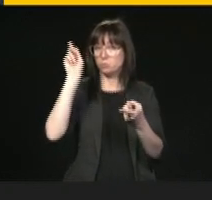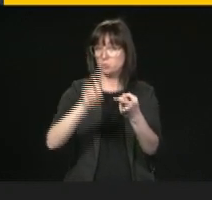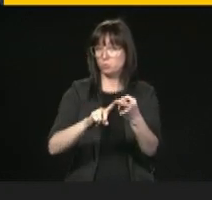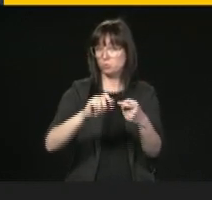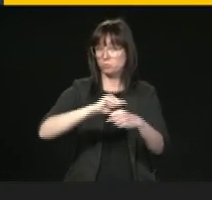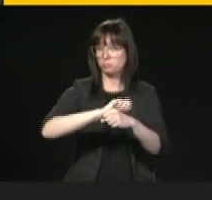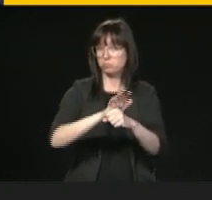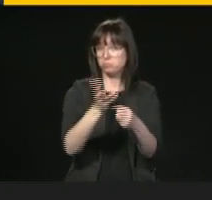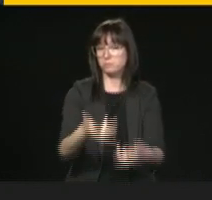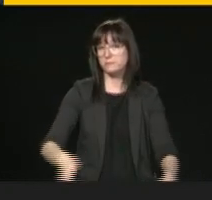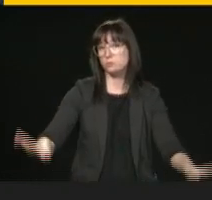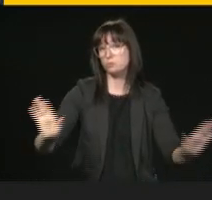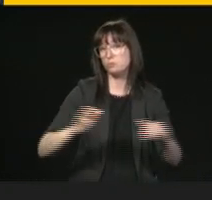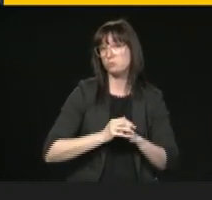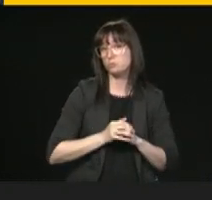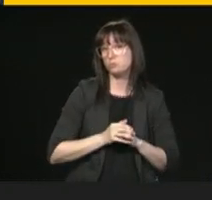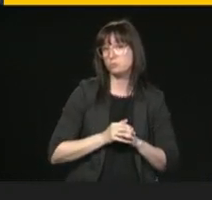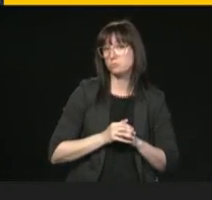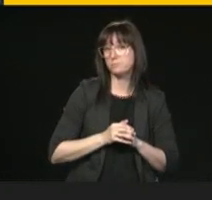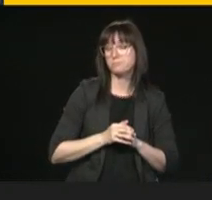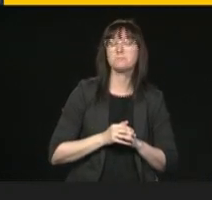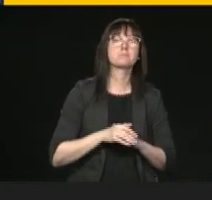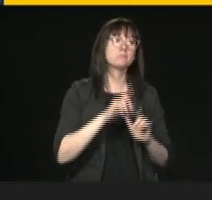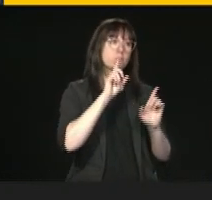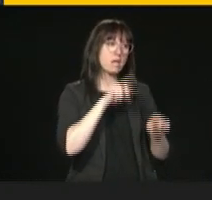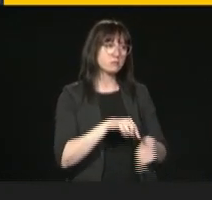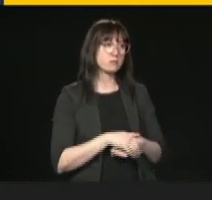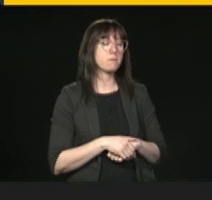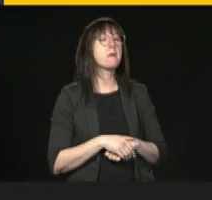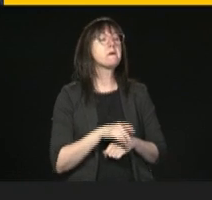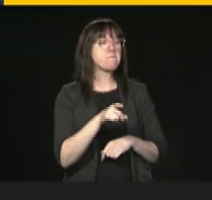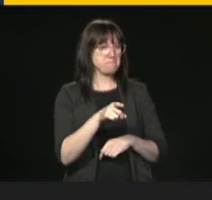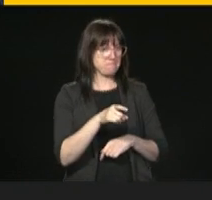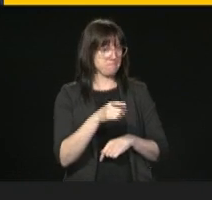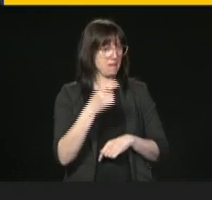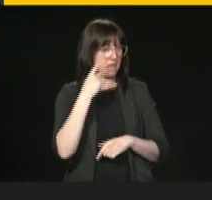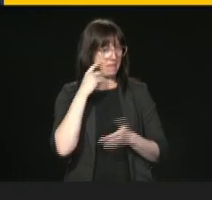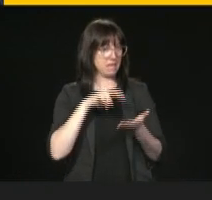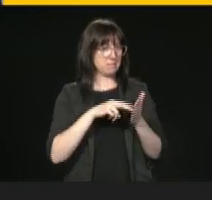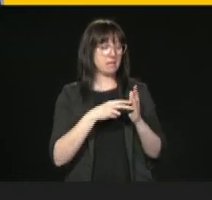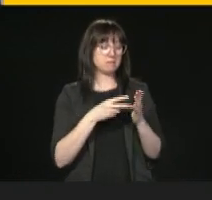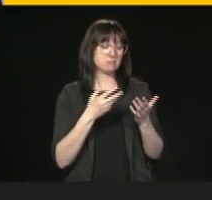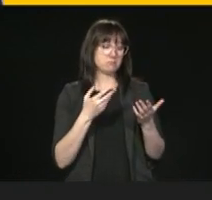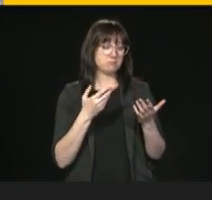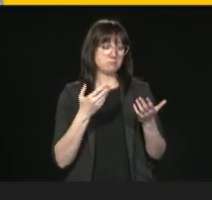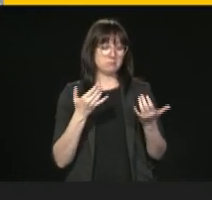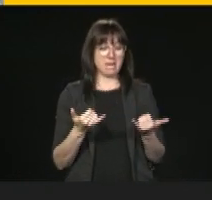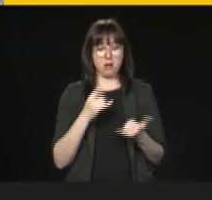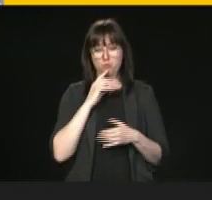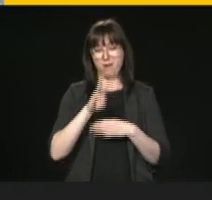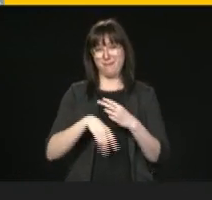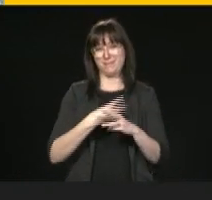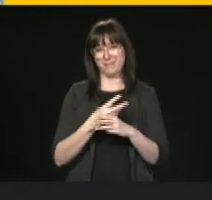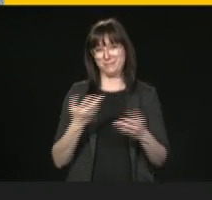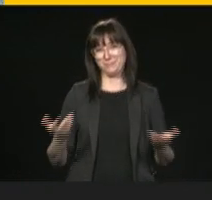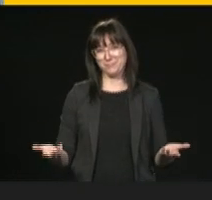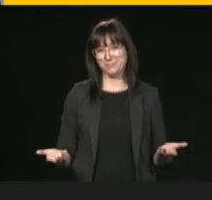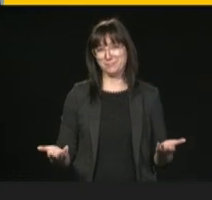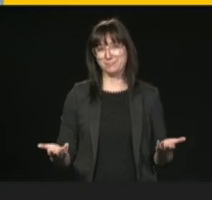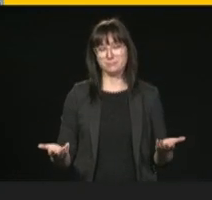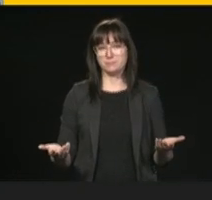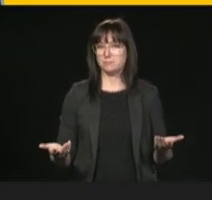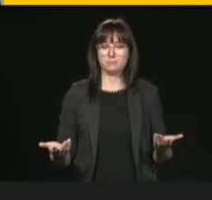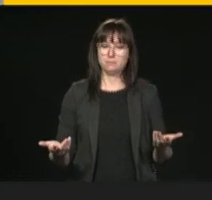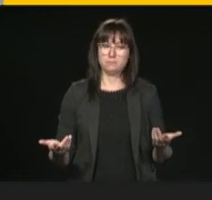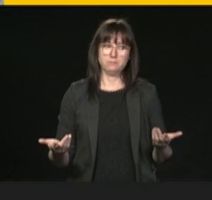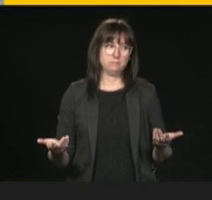I think what you're pointing out is the reality of the situation we find ourselves in. We can't, nobody can really predict the